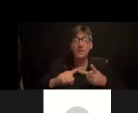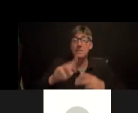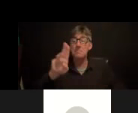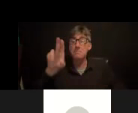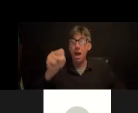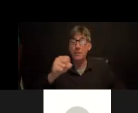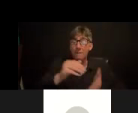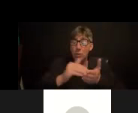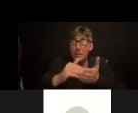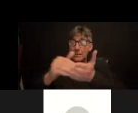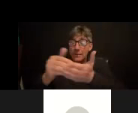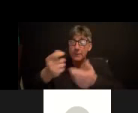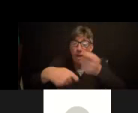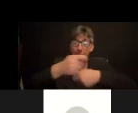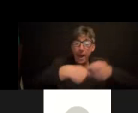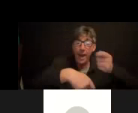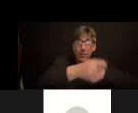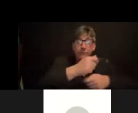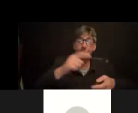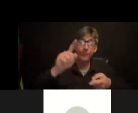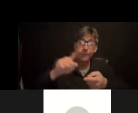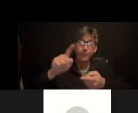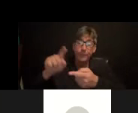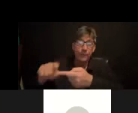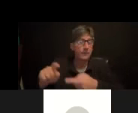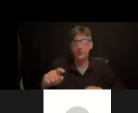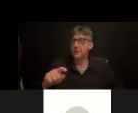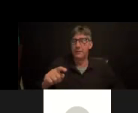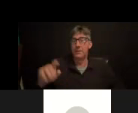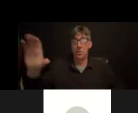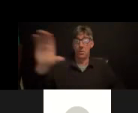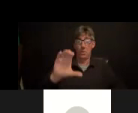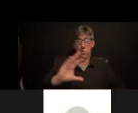changes. So we're likely only implementing 1/3 to about half of those changes.